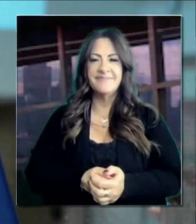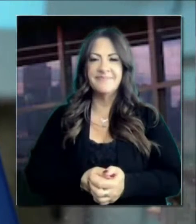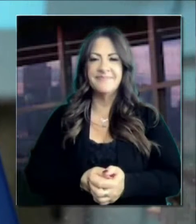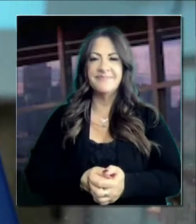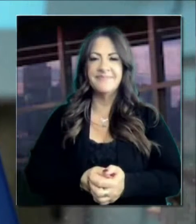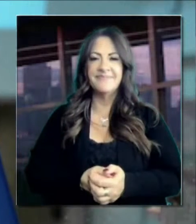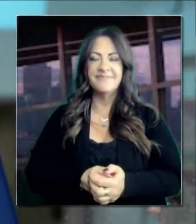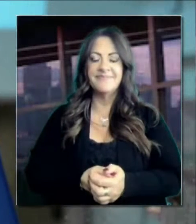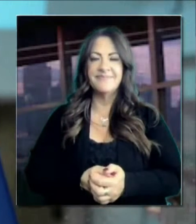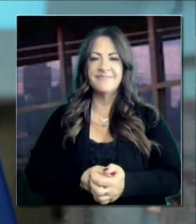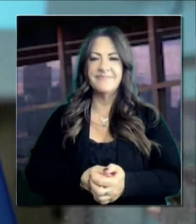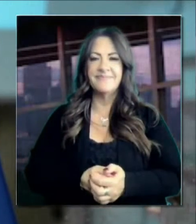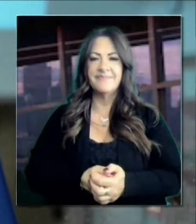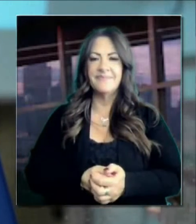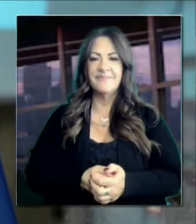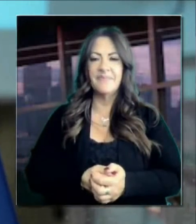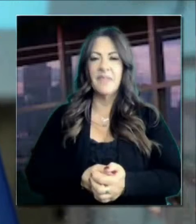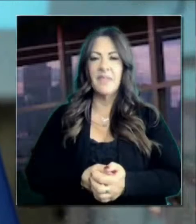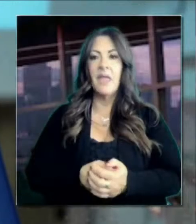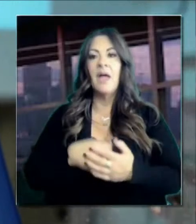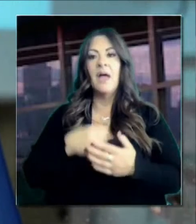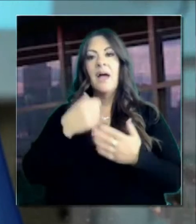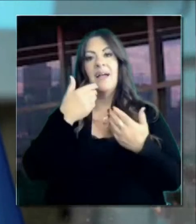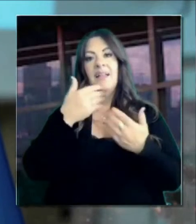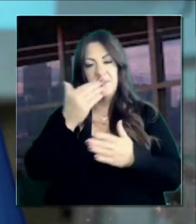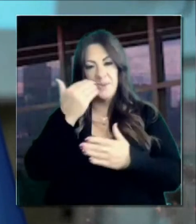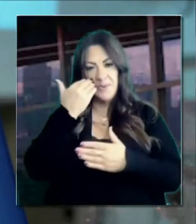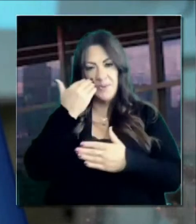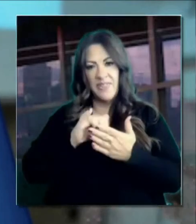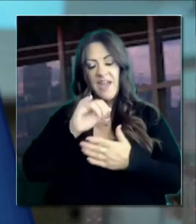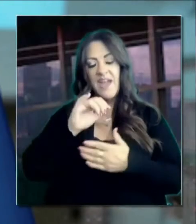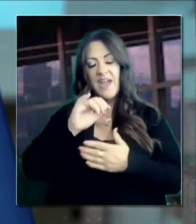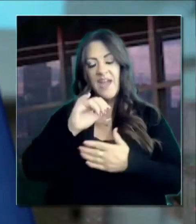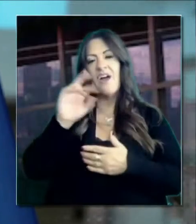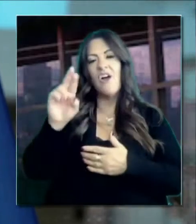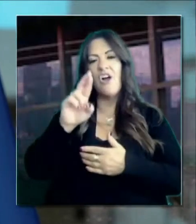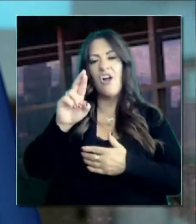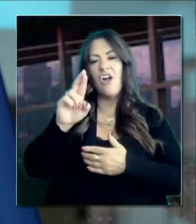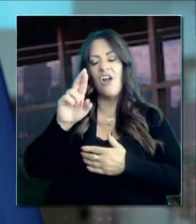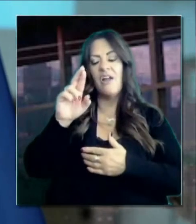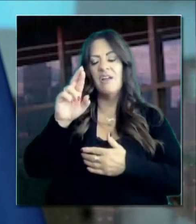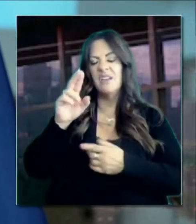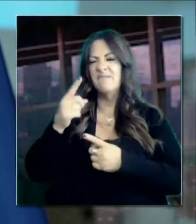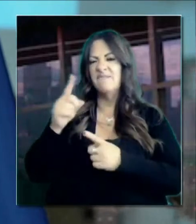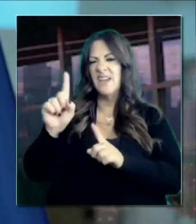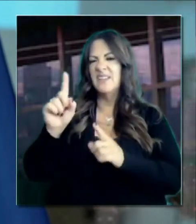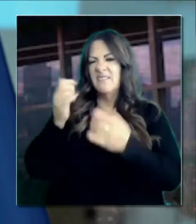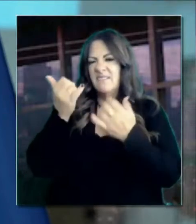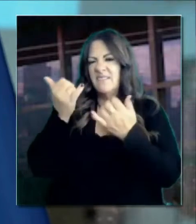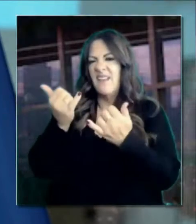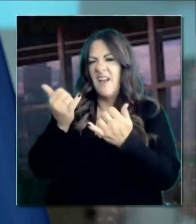By the way, I should note that the R effective in the statewide R effective is down to